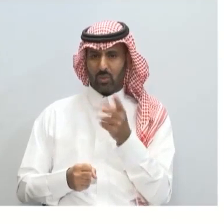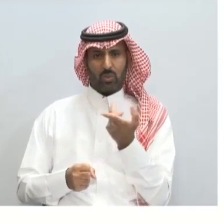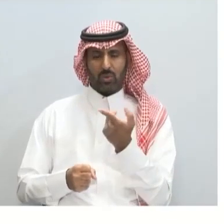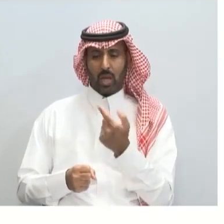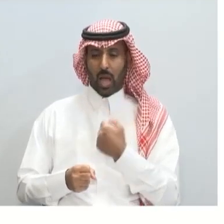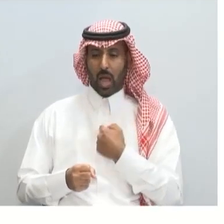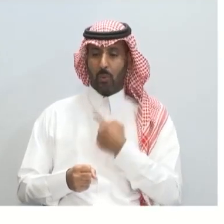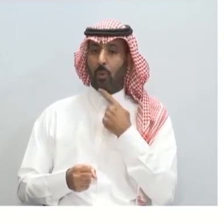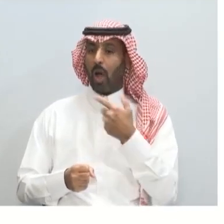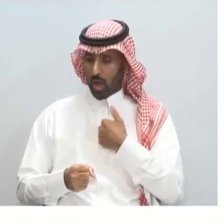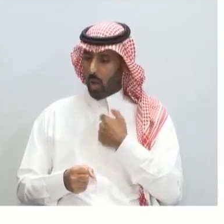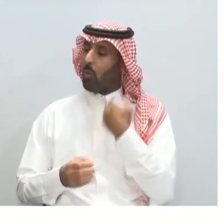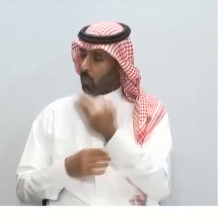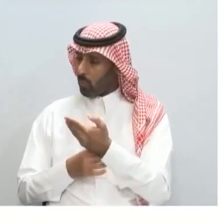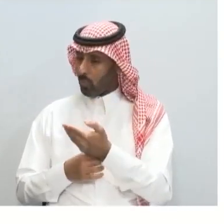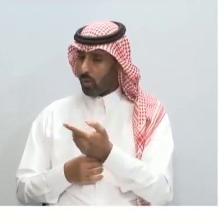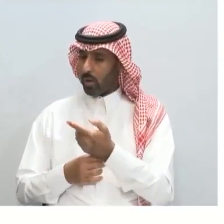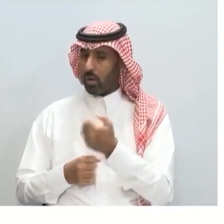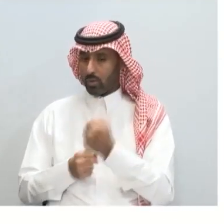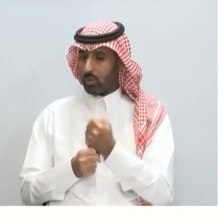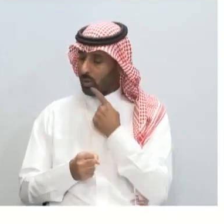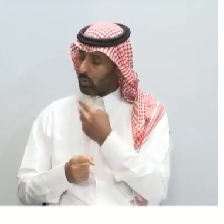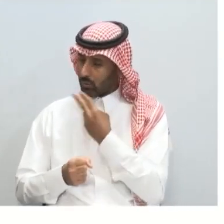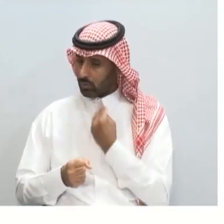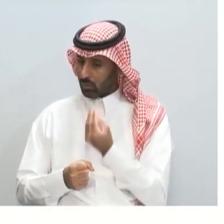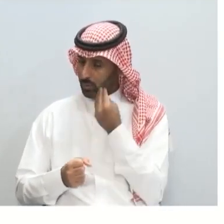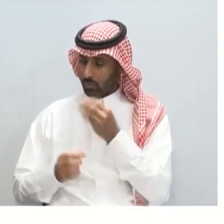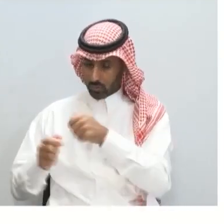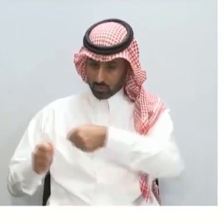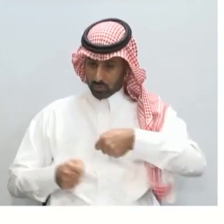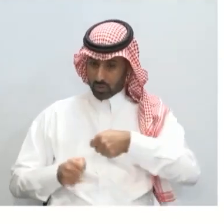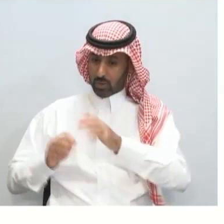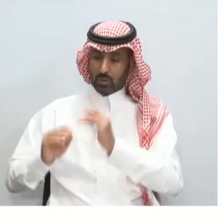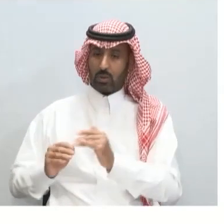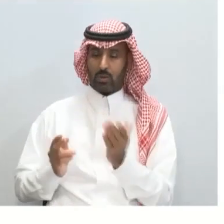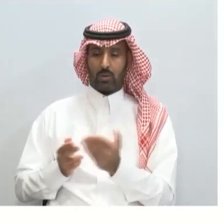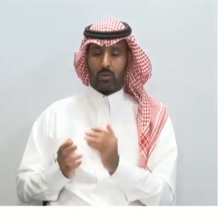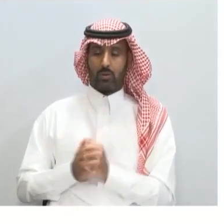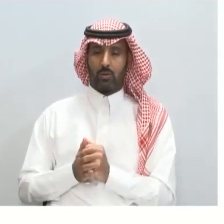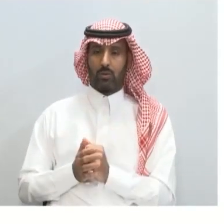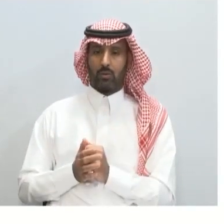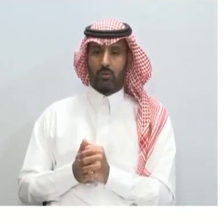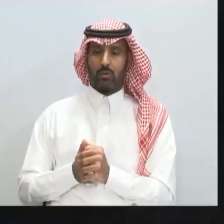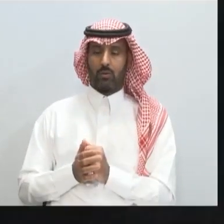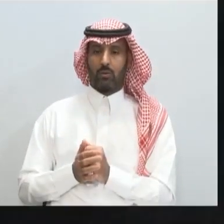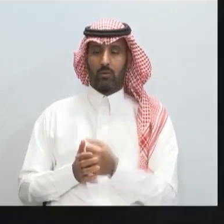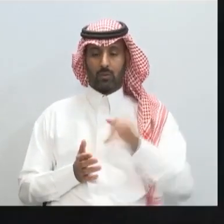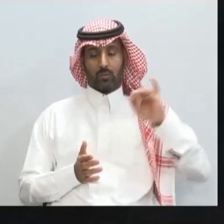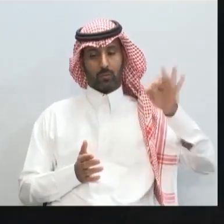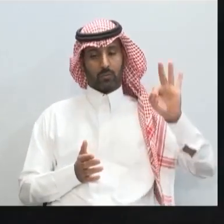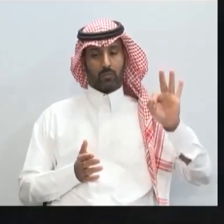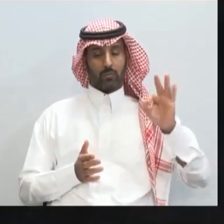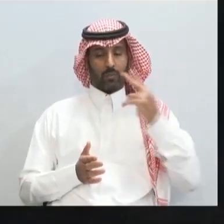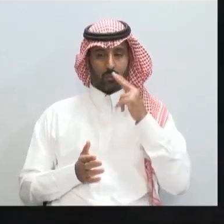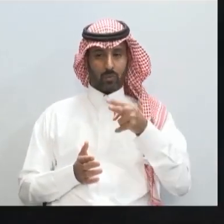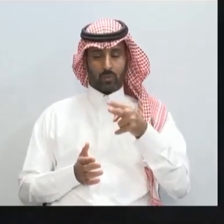would have cleaned it so you say to your mother I would have cleaned it so the if Clause here is implied of course uh the if Clause here